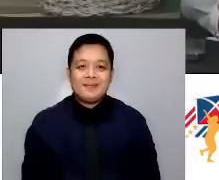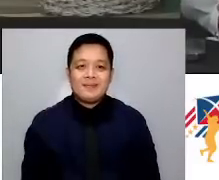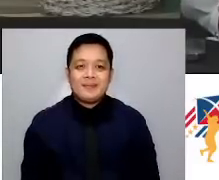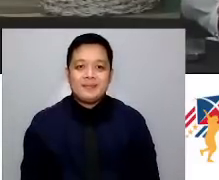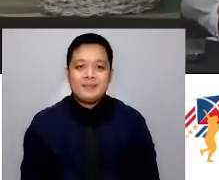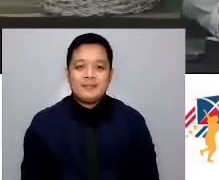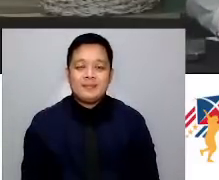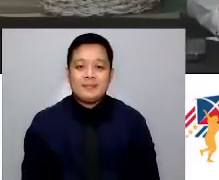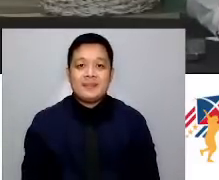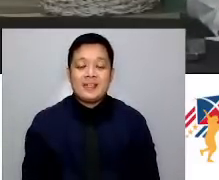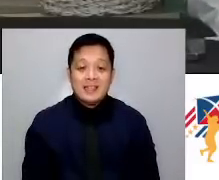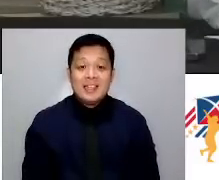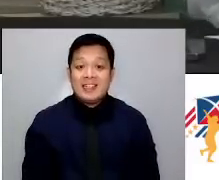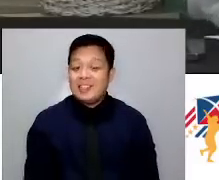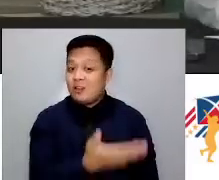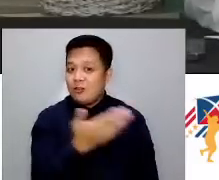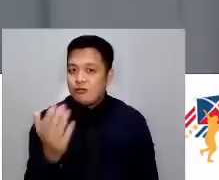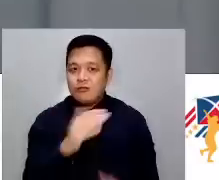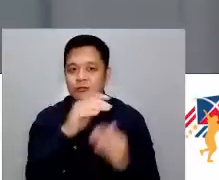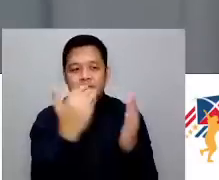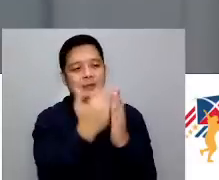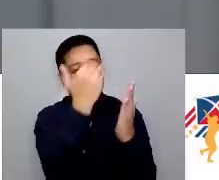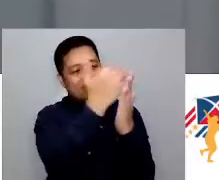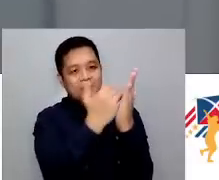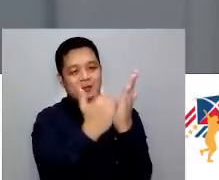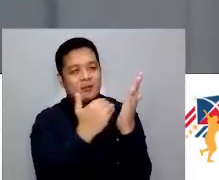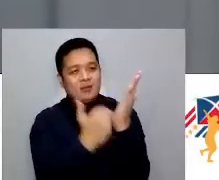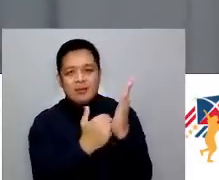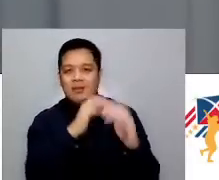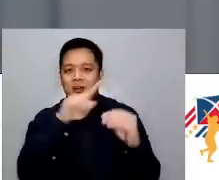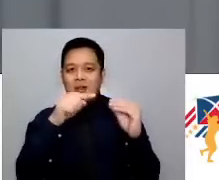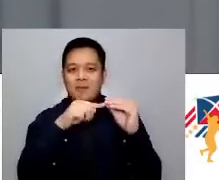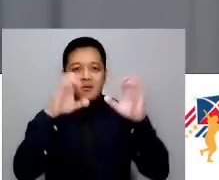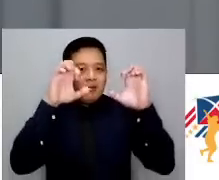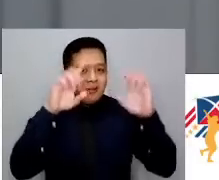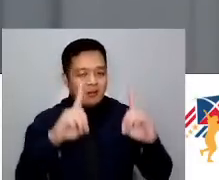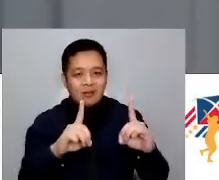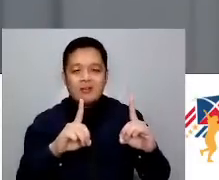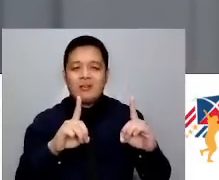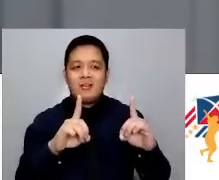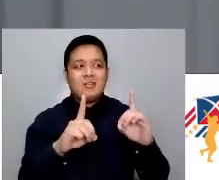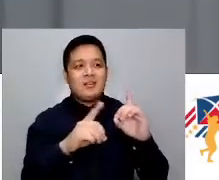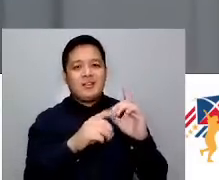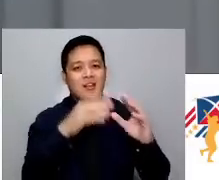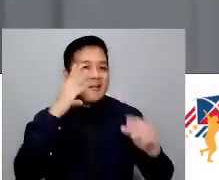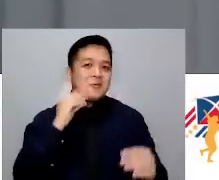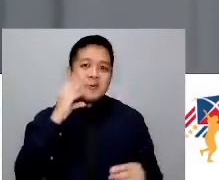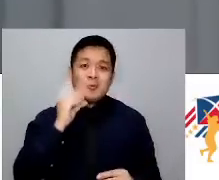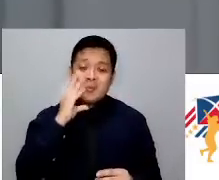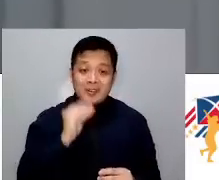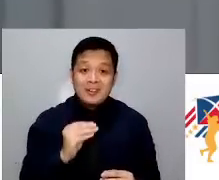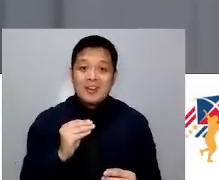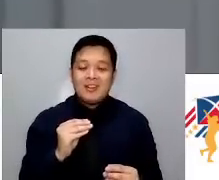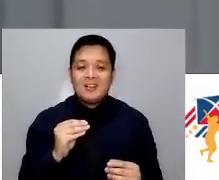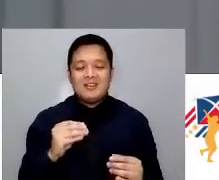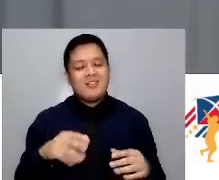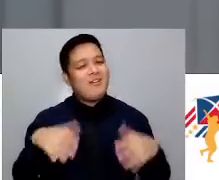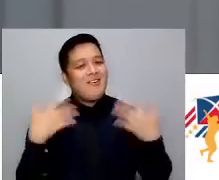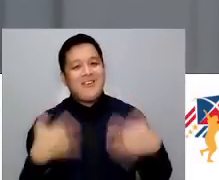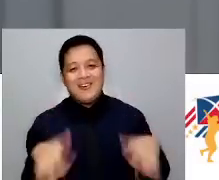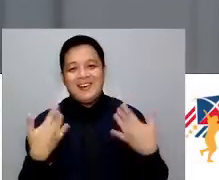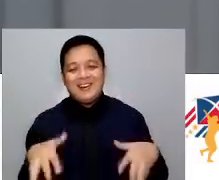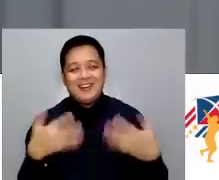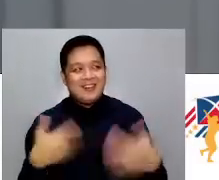After hearing their achievements from their educational background to training experiences up to where they are now, our judges for this